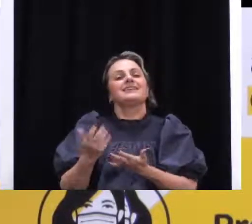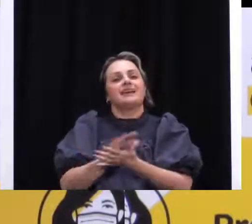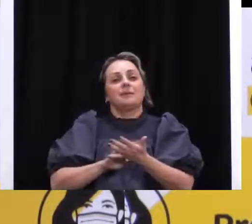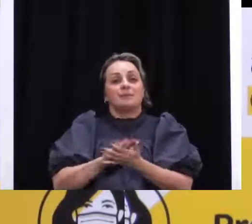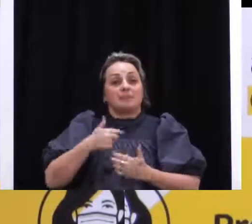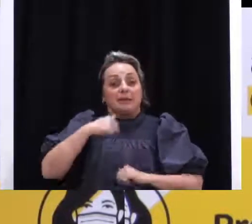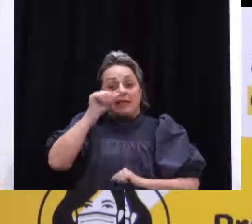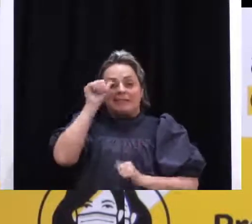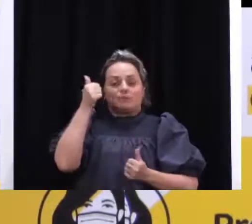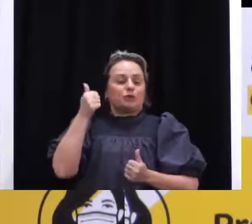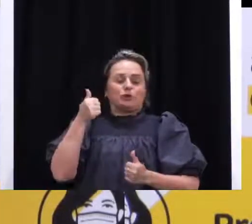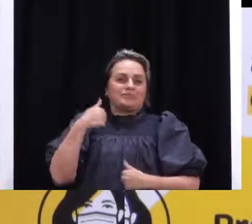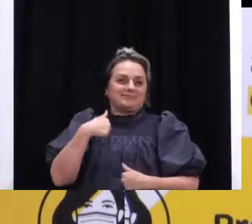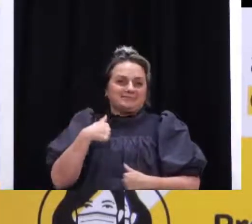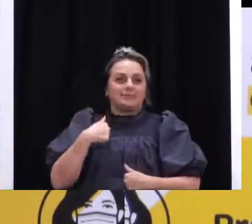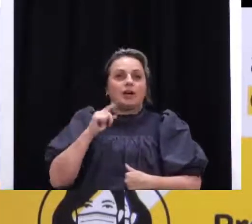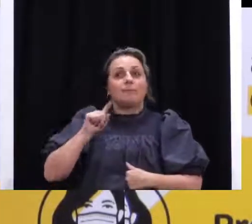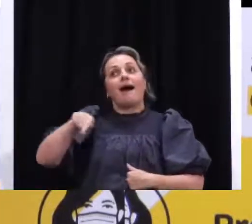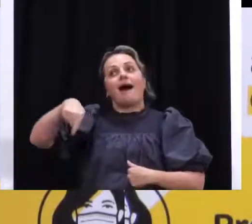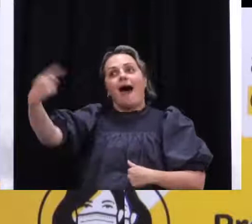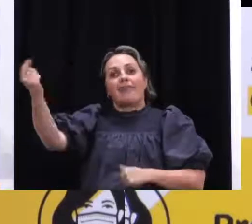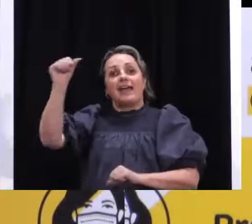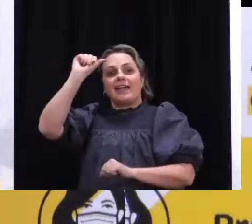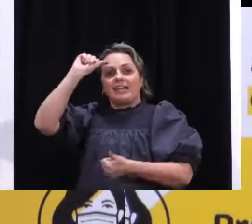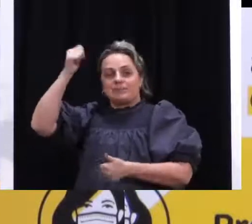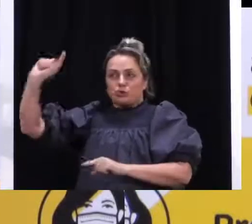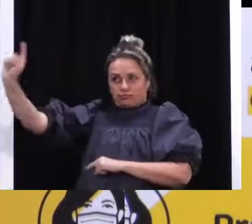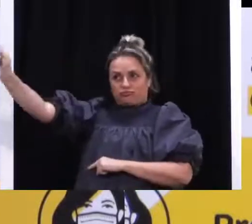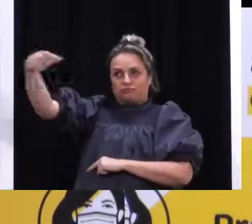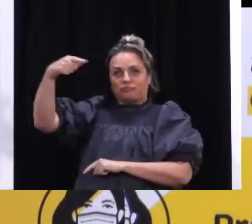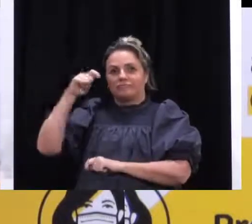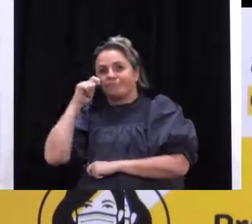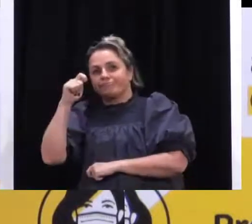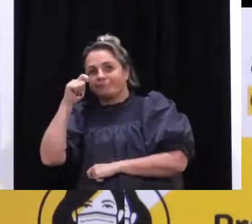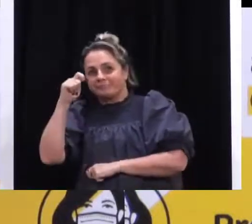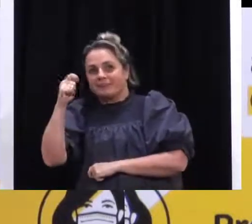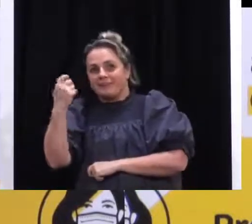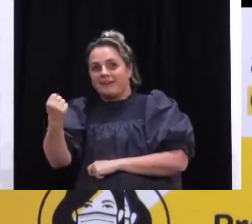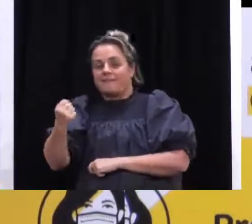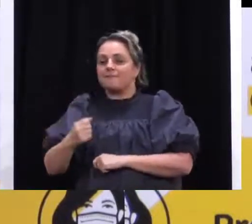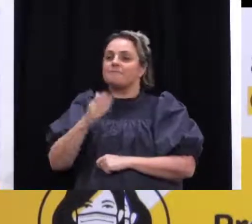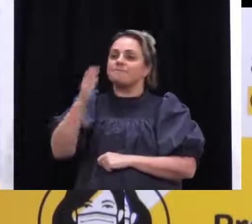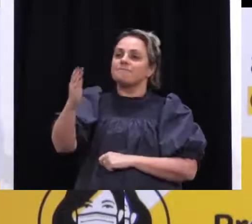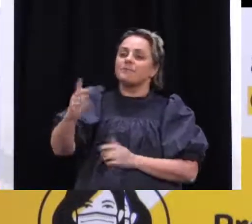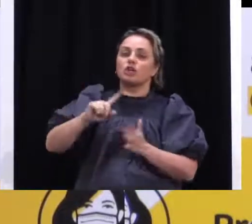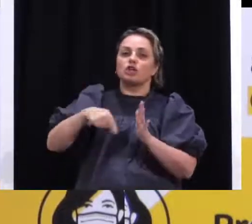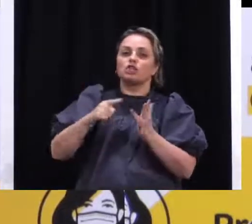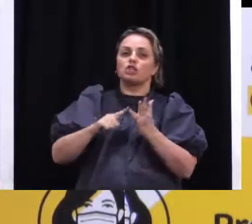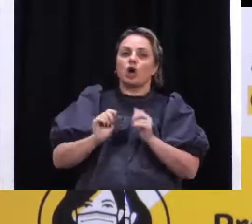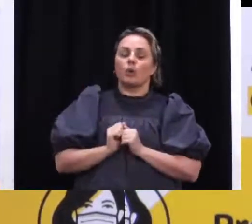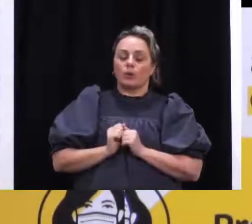not an expert in that, but we do have experts that are looking pretty closely at all of that. Joe, I'll come to Joe. Just to follow on